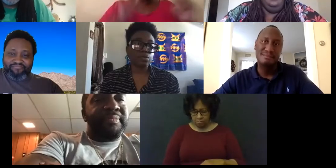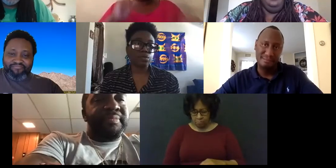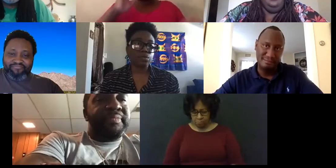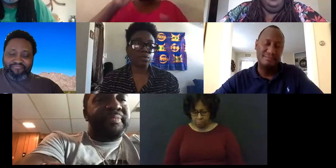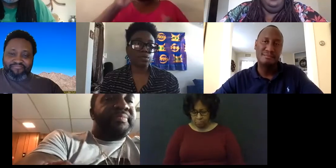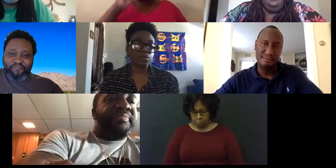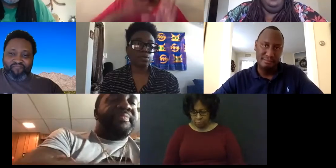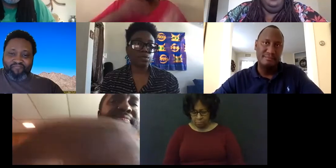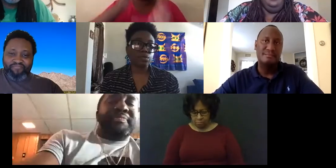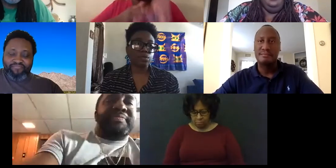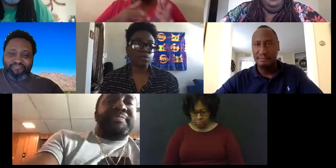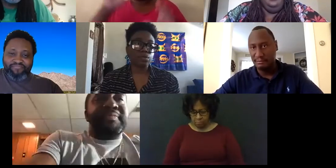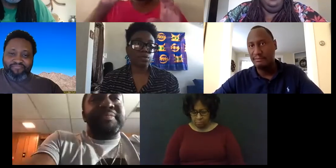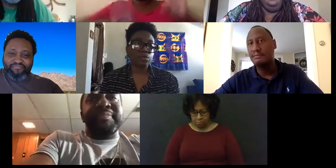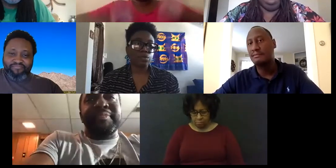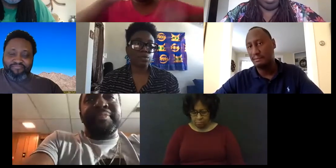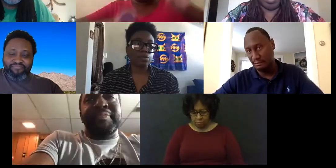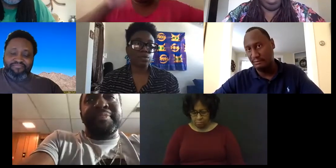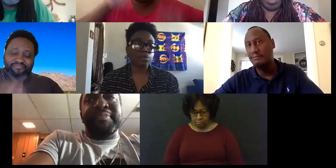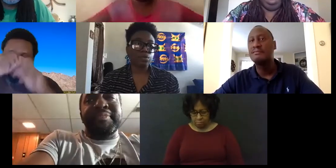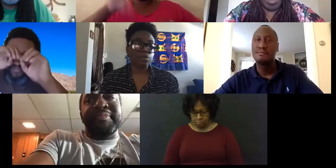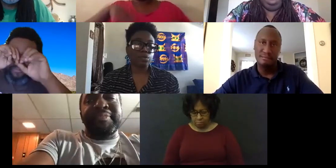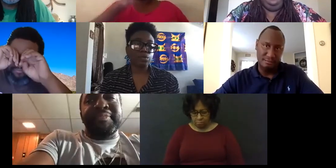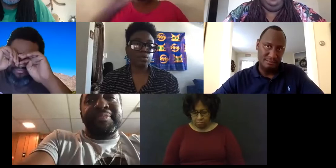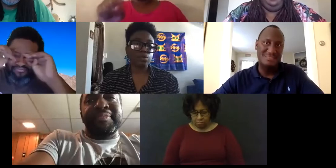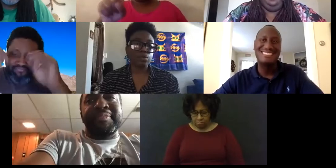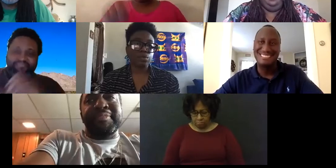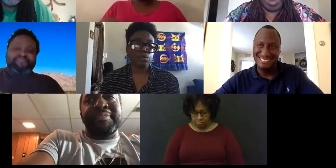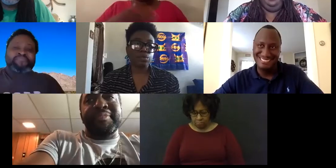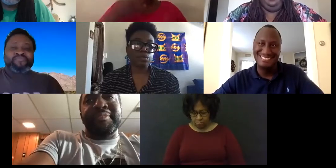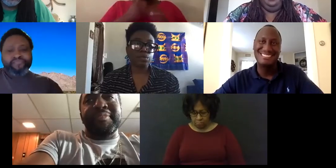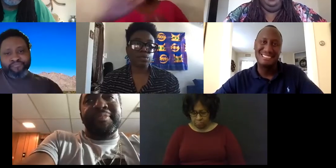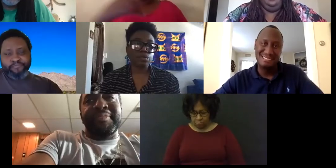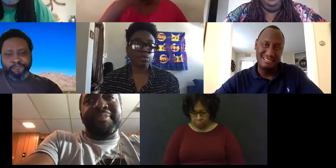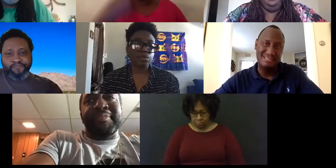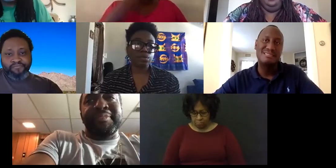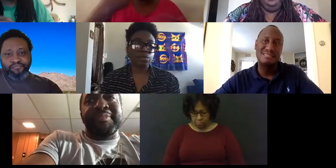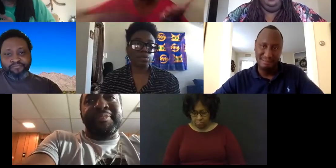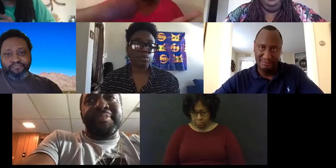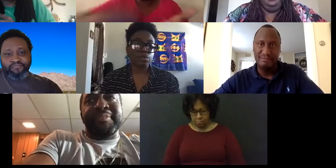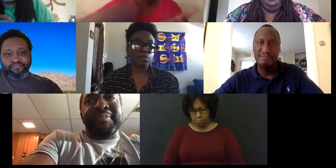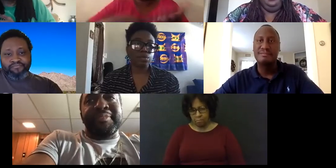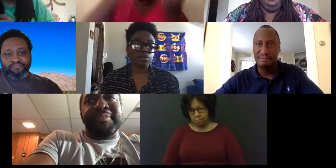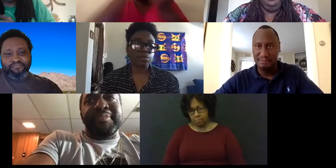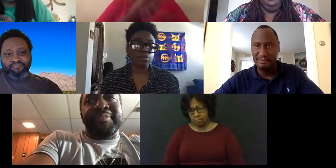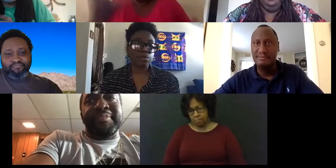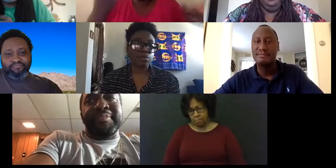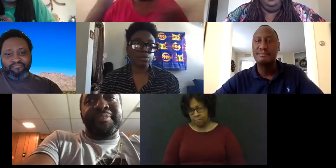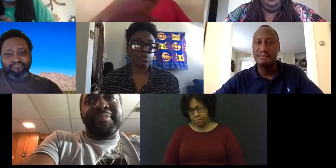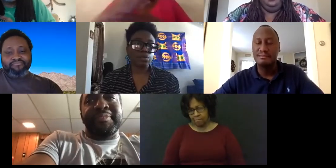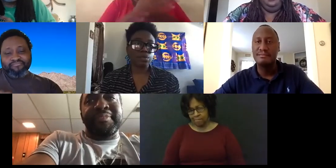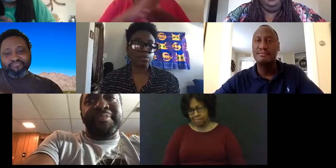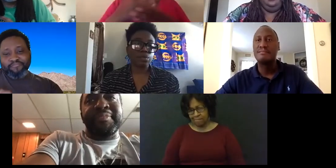on chat and was really happy with all of your voices and all of your issues and everything that you shared. I thank you